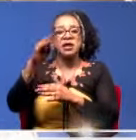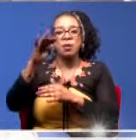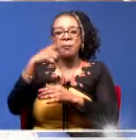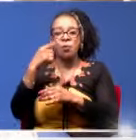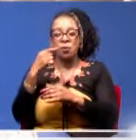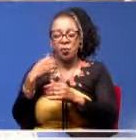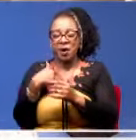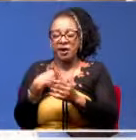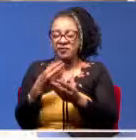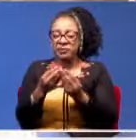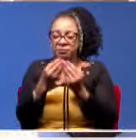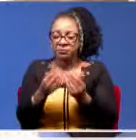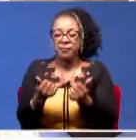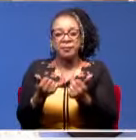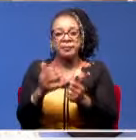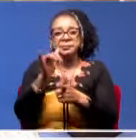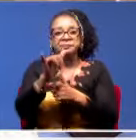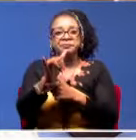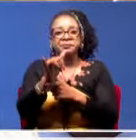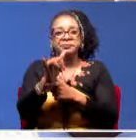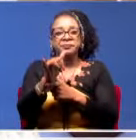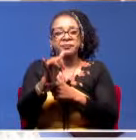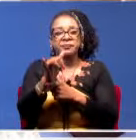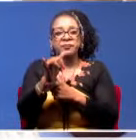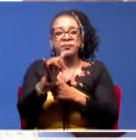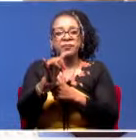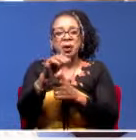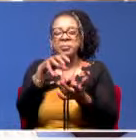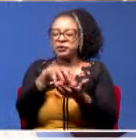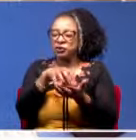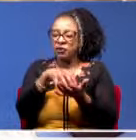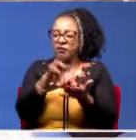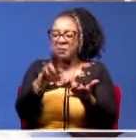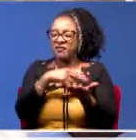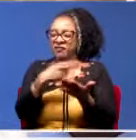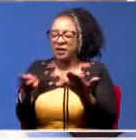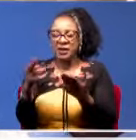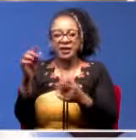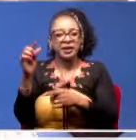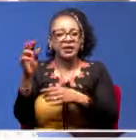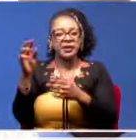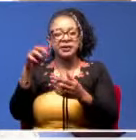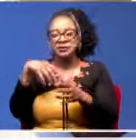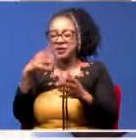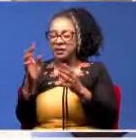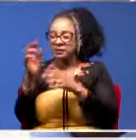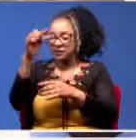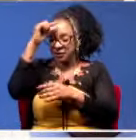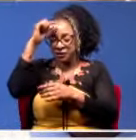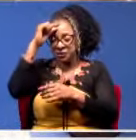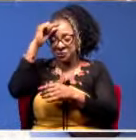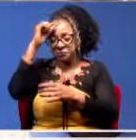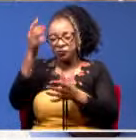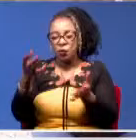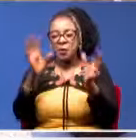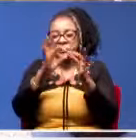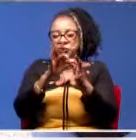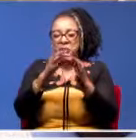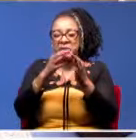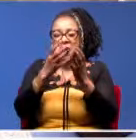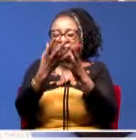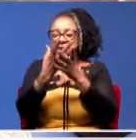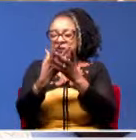price, not positions from a failing regime. We will not join a sinking ship. For those who wish to